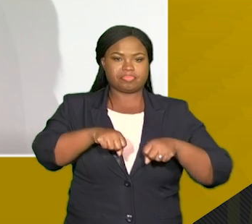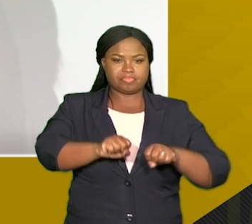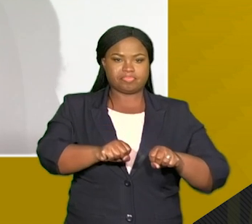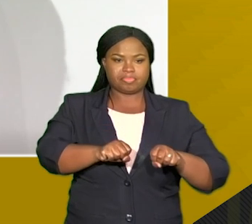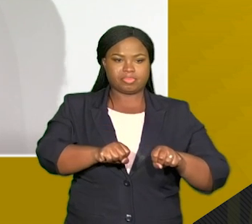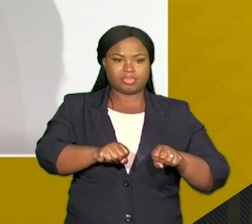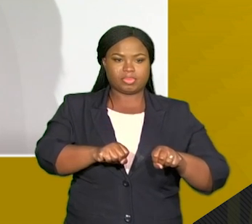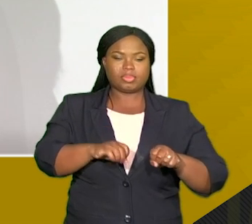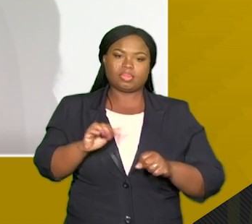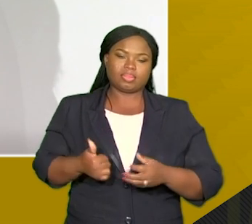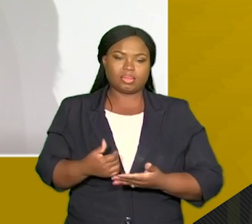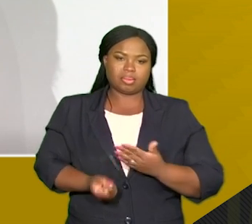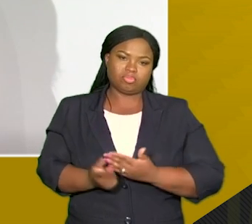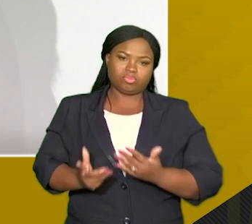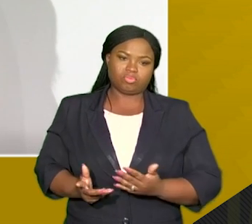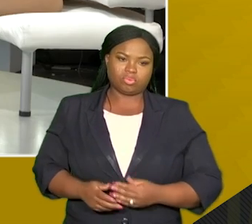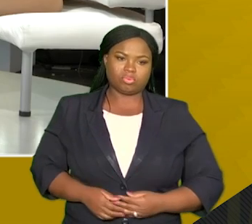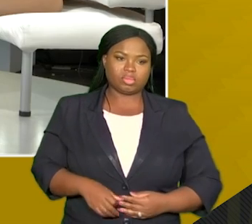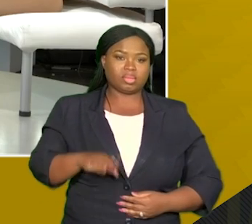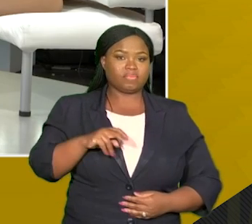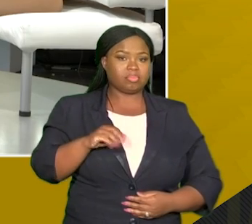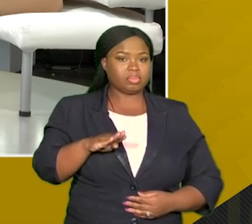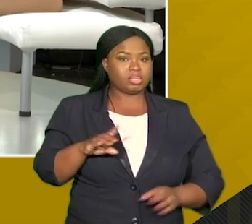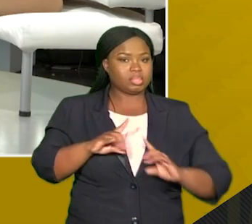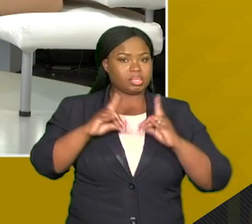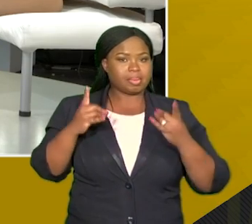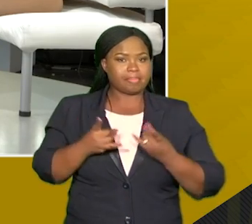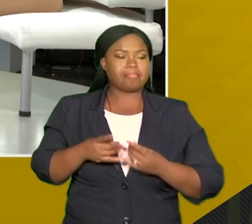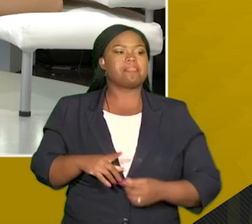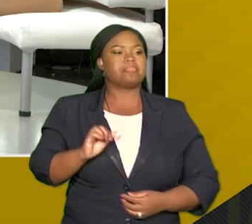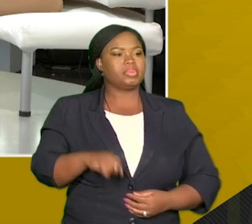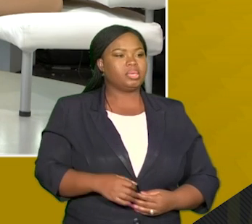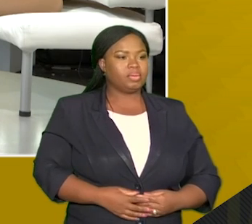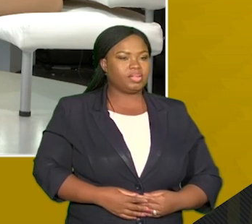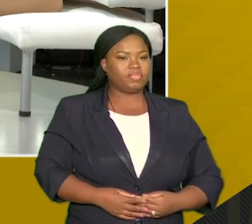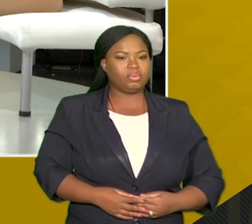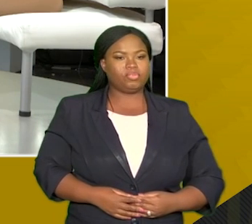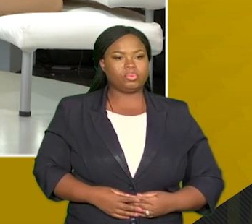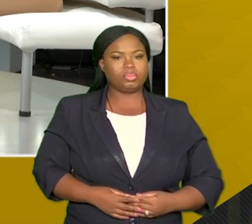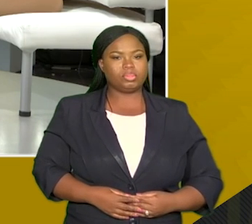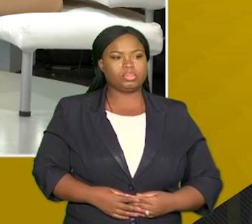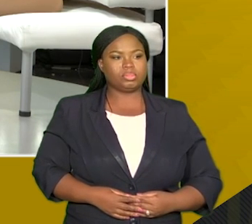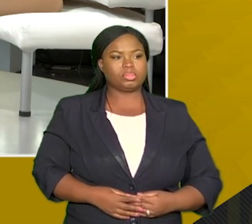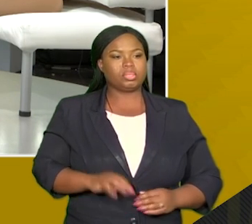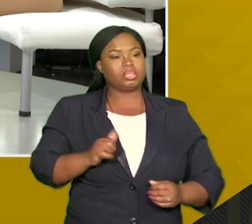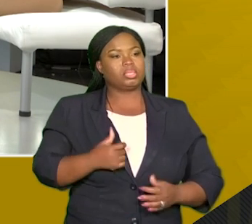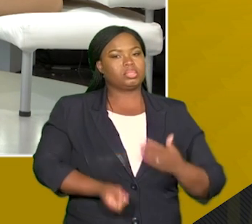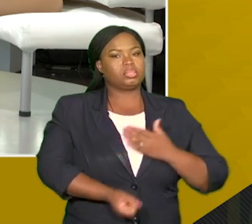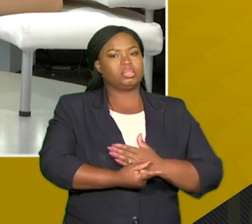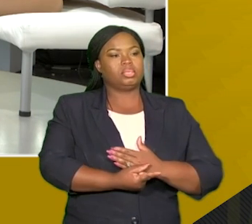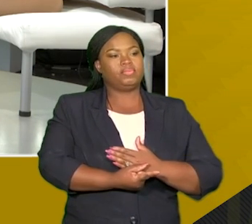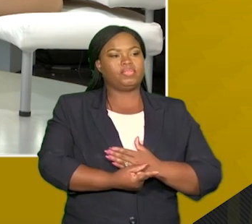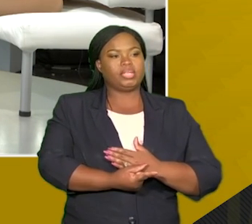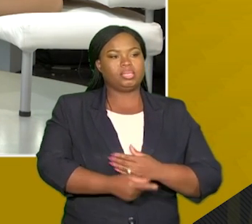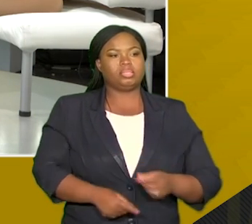Okay. So that's what happened. F&B stadium? Yes. All right. Okay, so Mama, this happens. Do